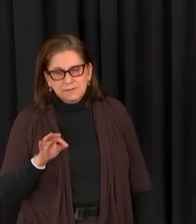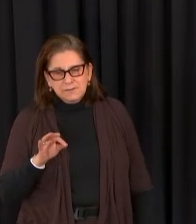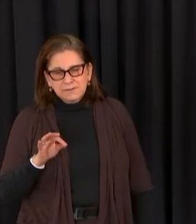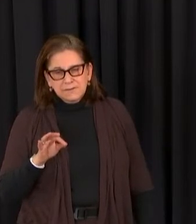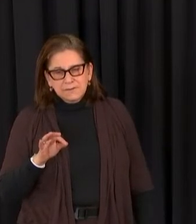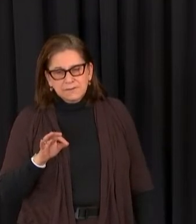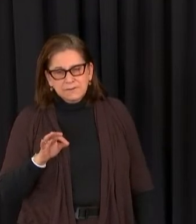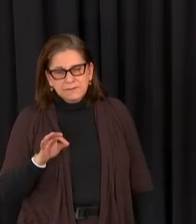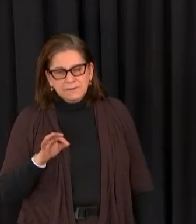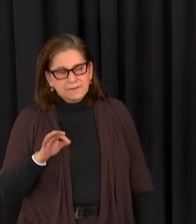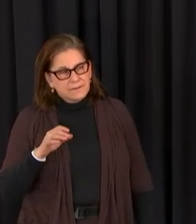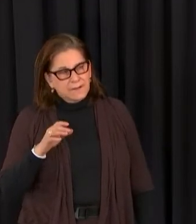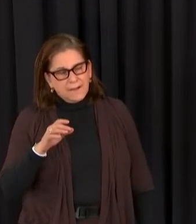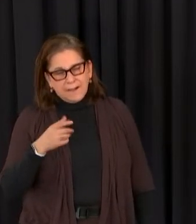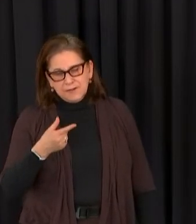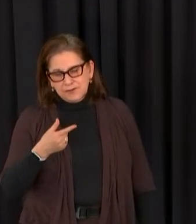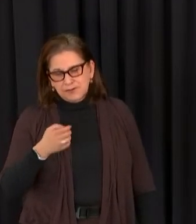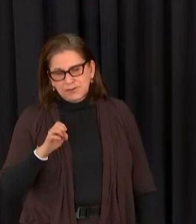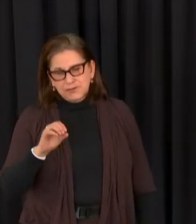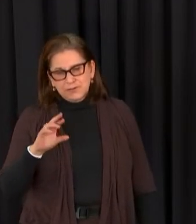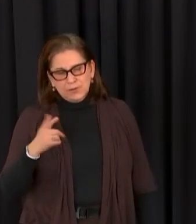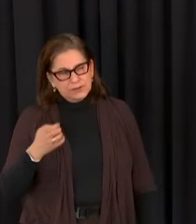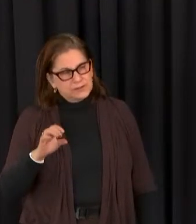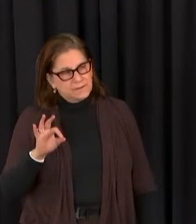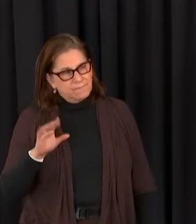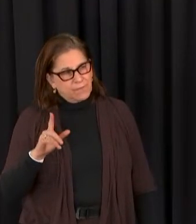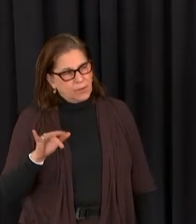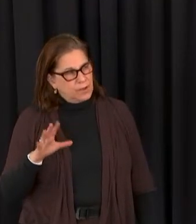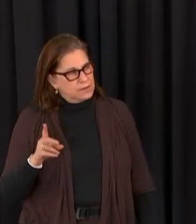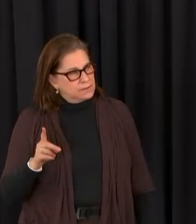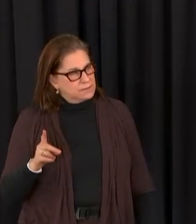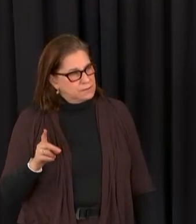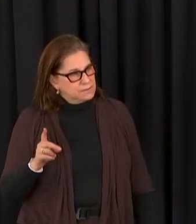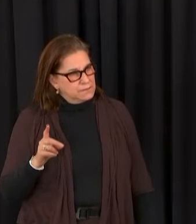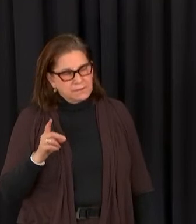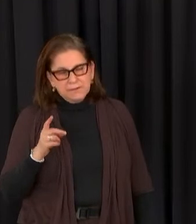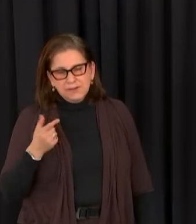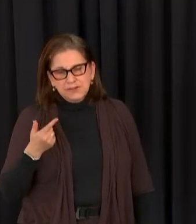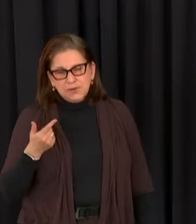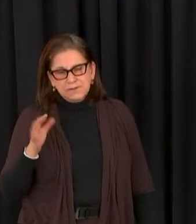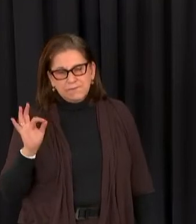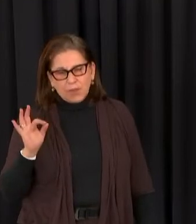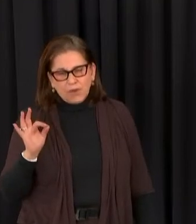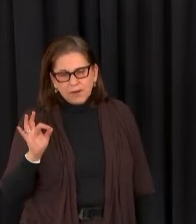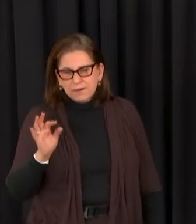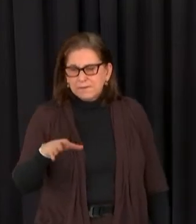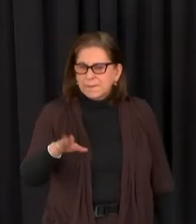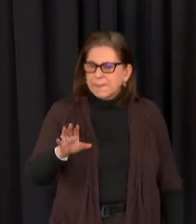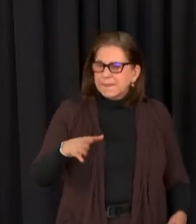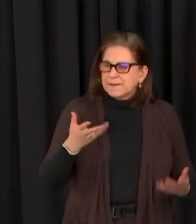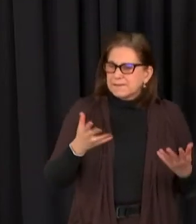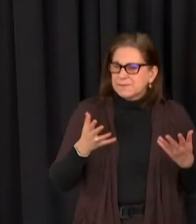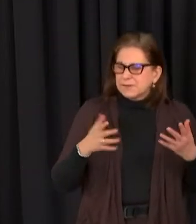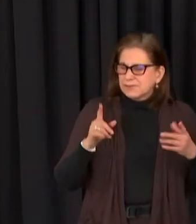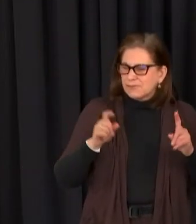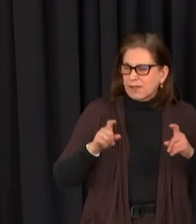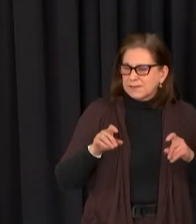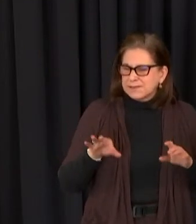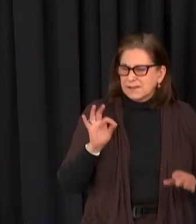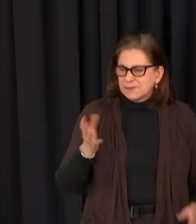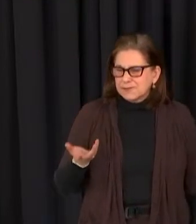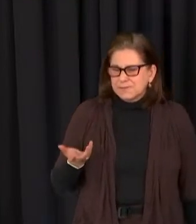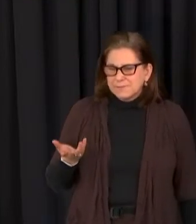Yes, we have. That's something that MPD and Homeland Security are monitoring